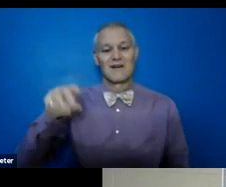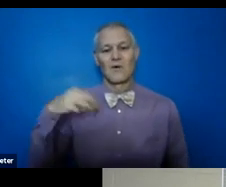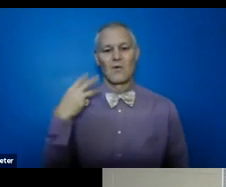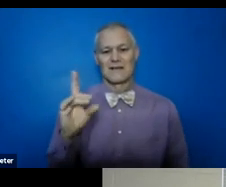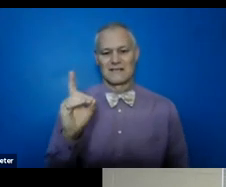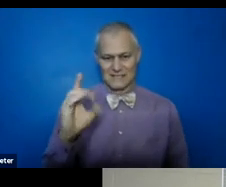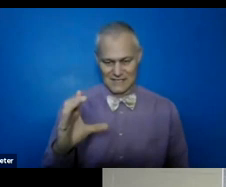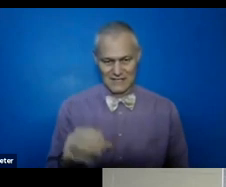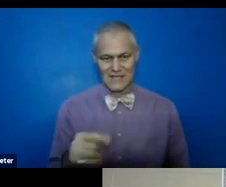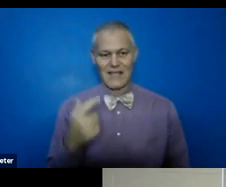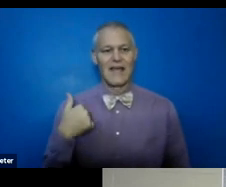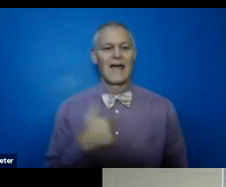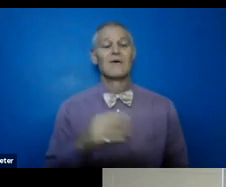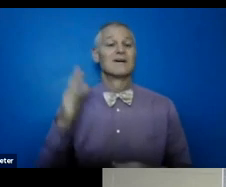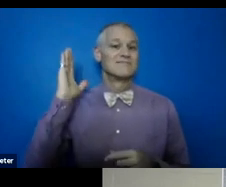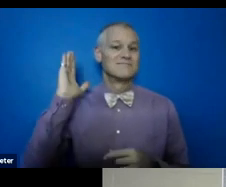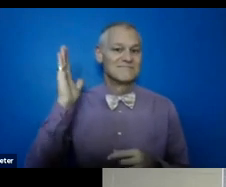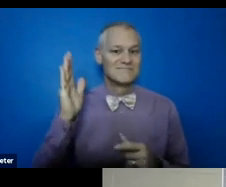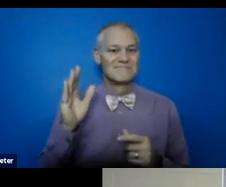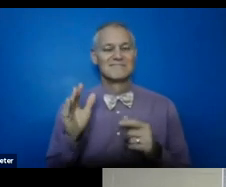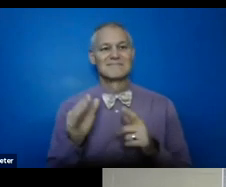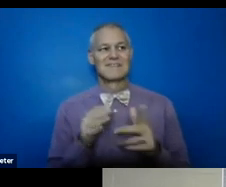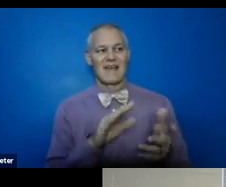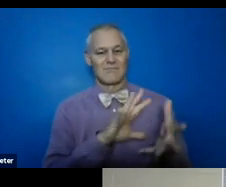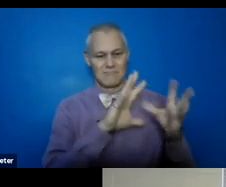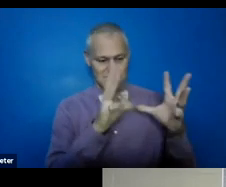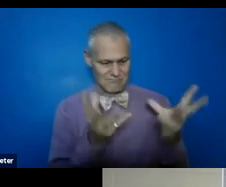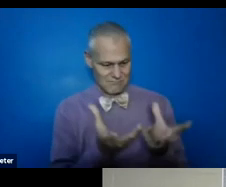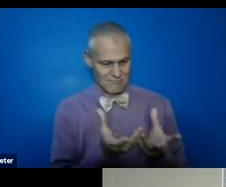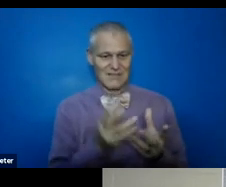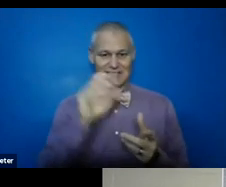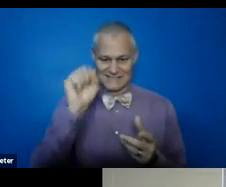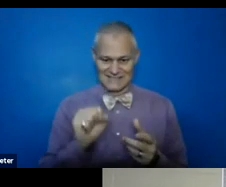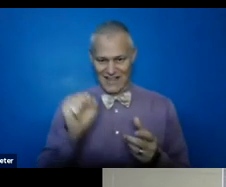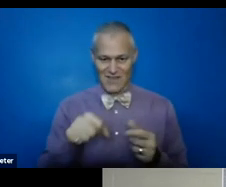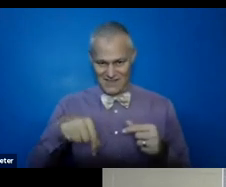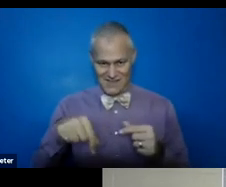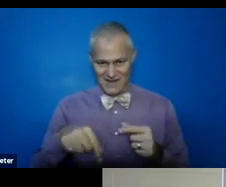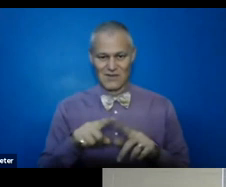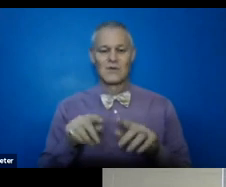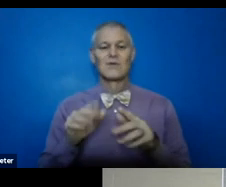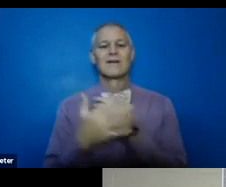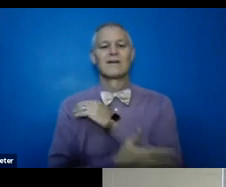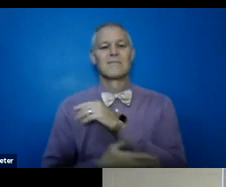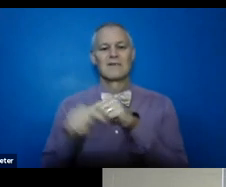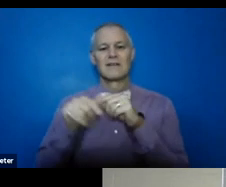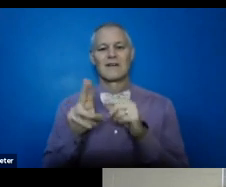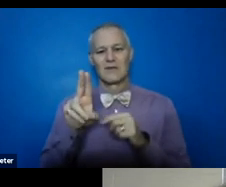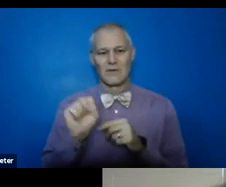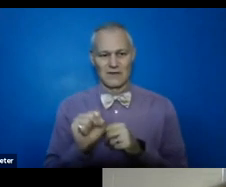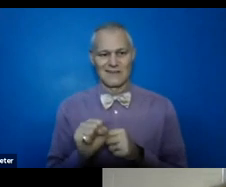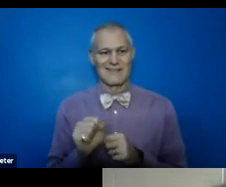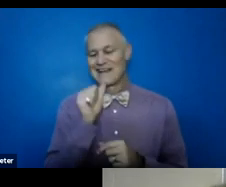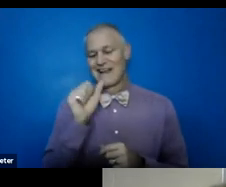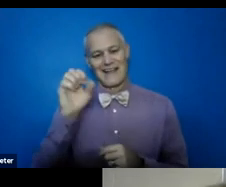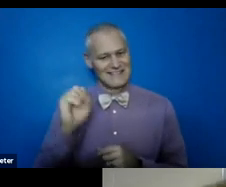where we're bringing those ideas that have been shaped in the global South to communities in the United States. Unfortunately, not in South